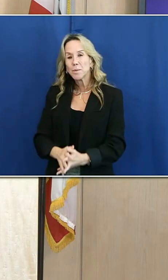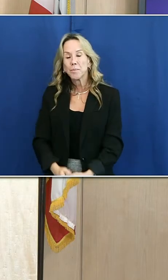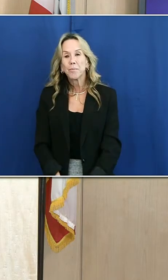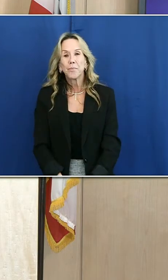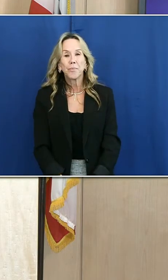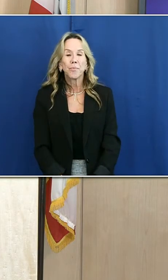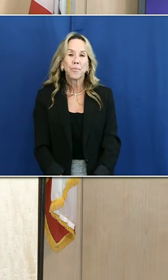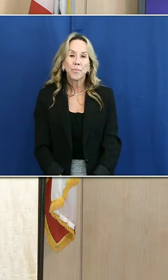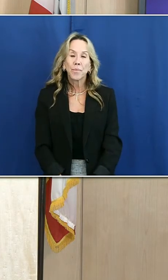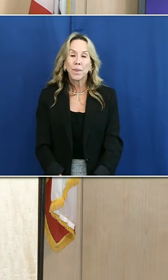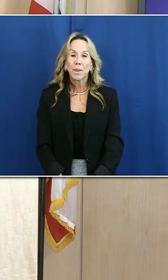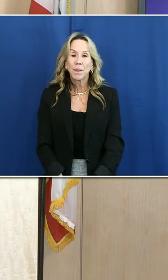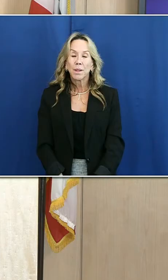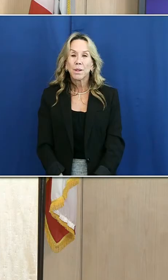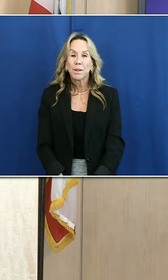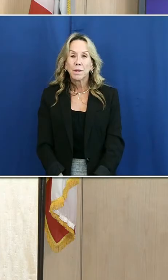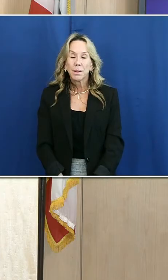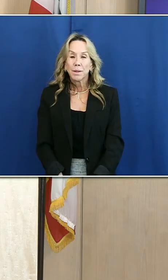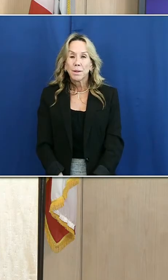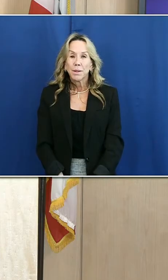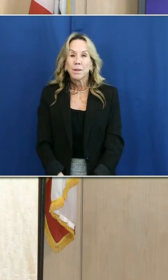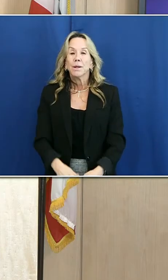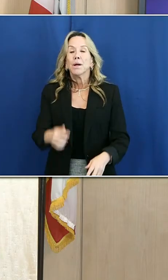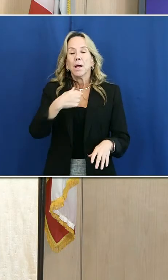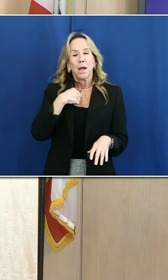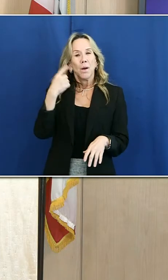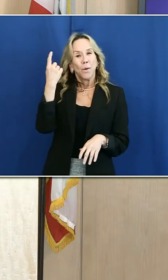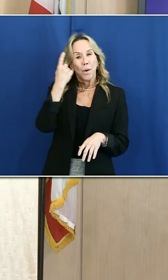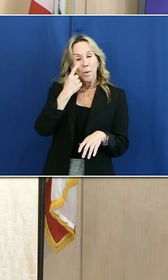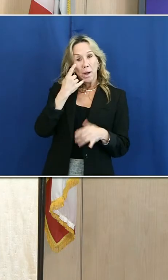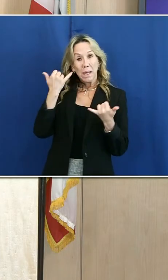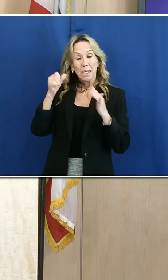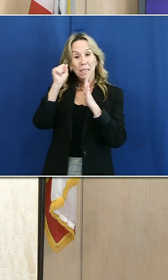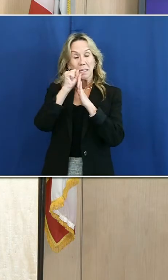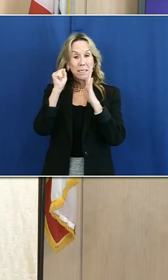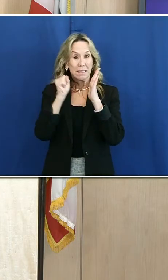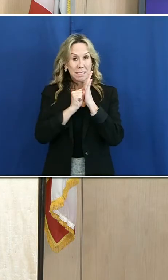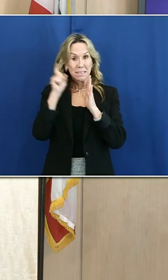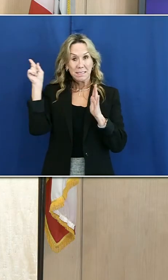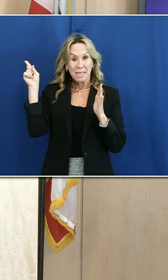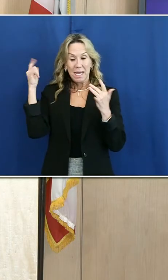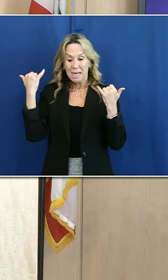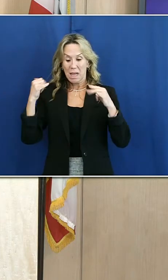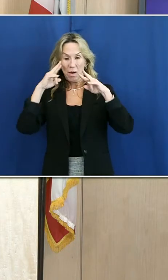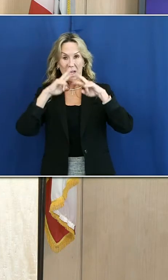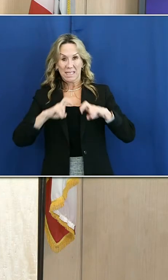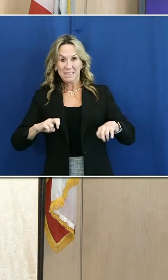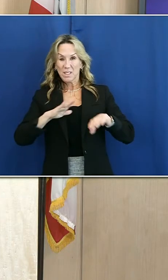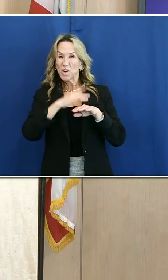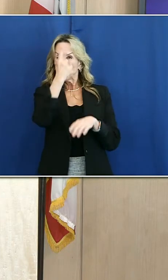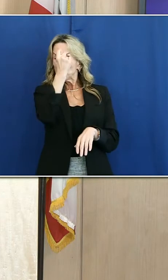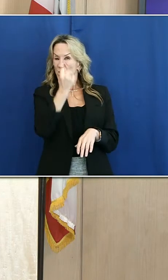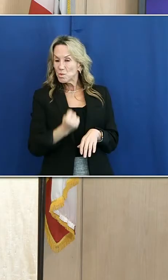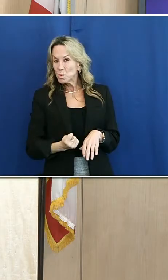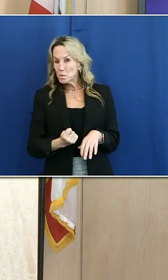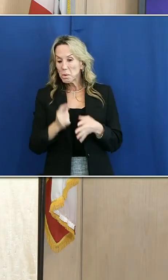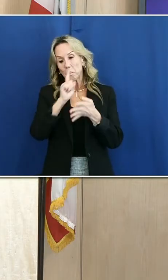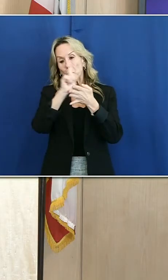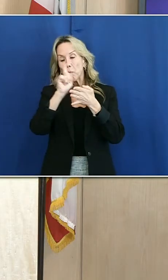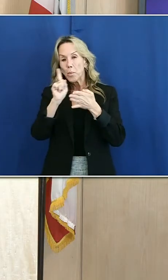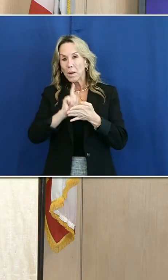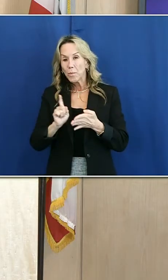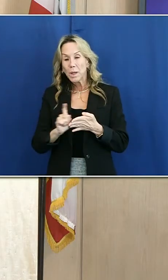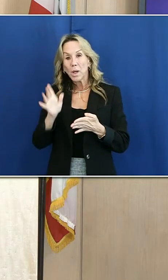Sure. I was just wondering if the fact that the state is now going to be assessing the data on a week-by-week basis, if that is going to